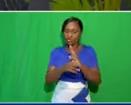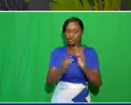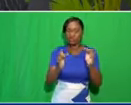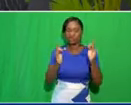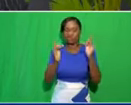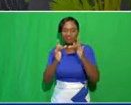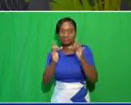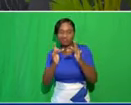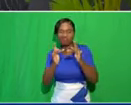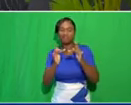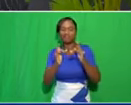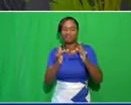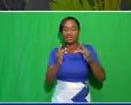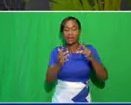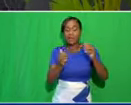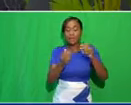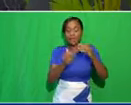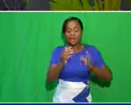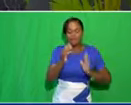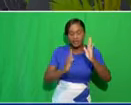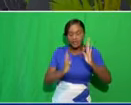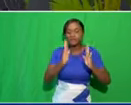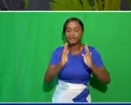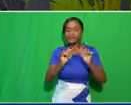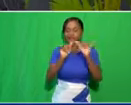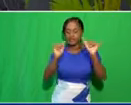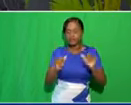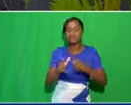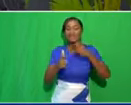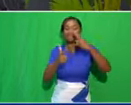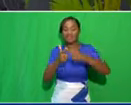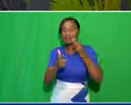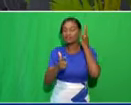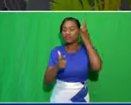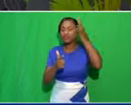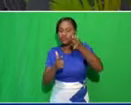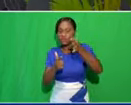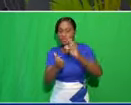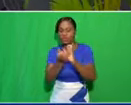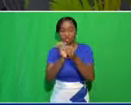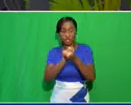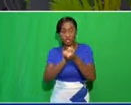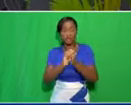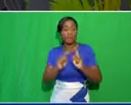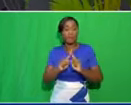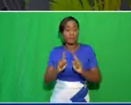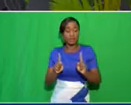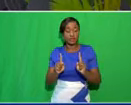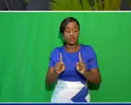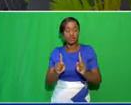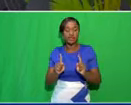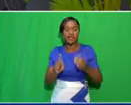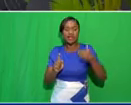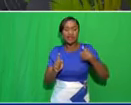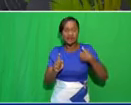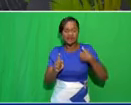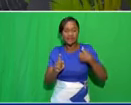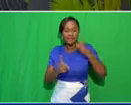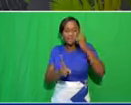systems. And then we can think about the, those changes in the future. Now, there's a way to make changes.